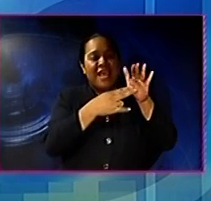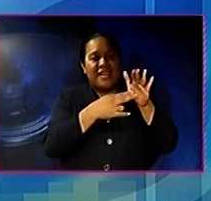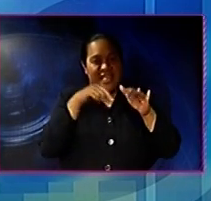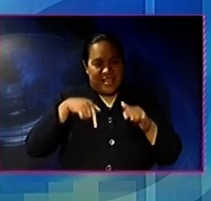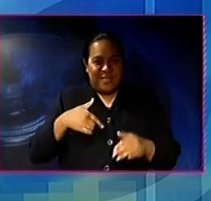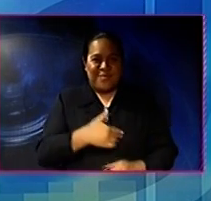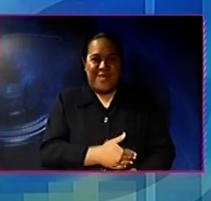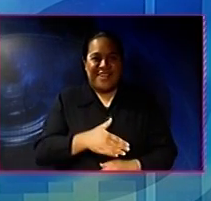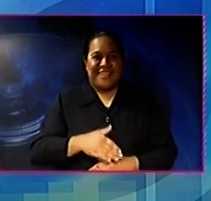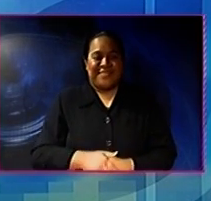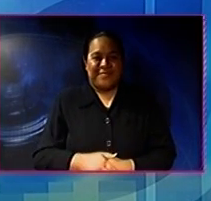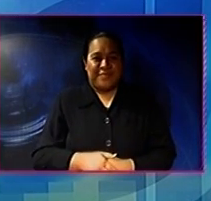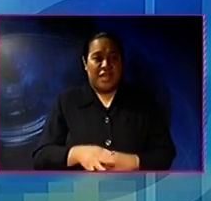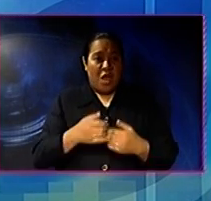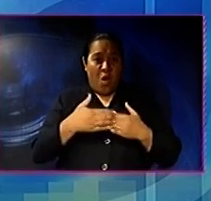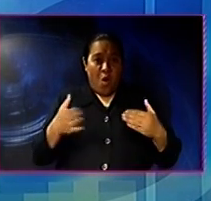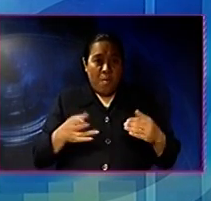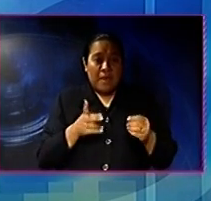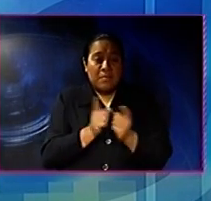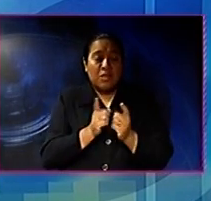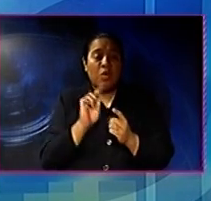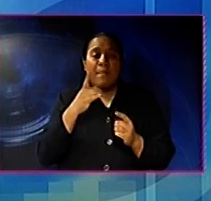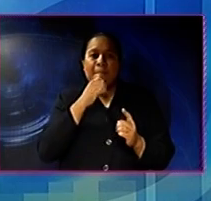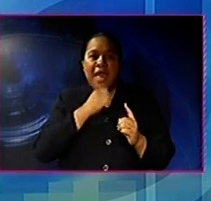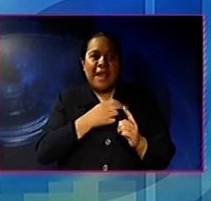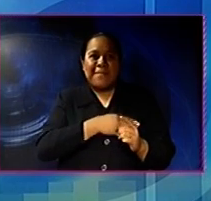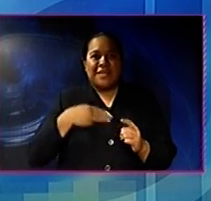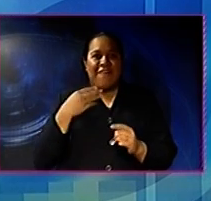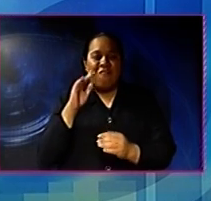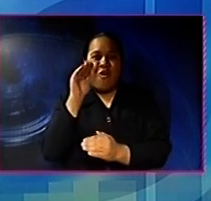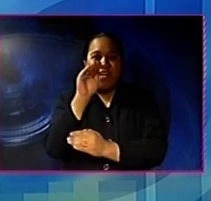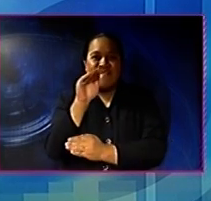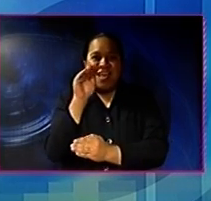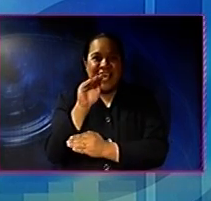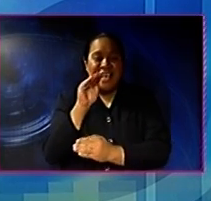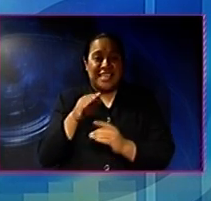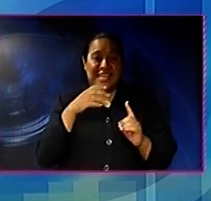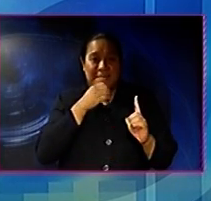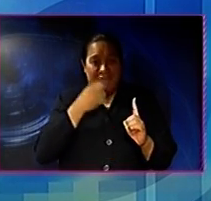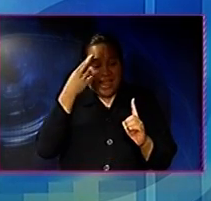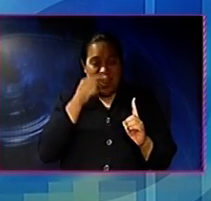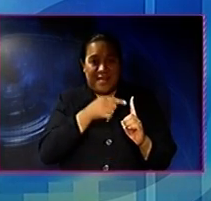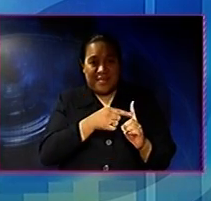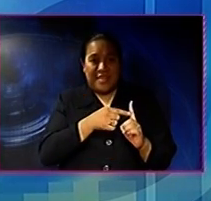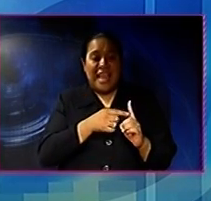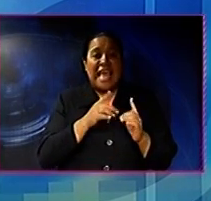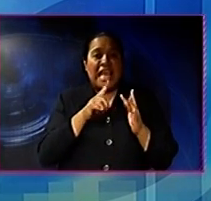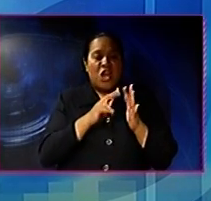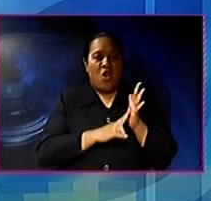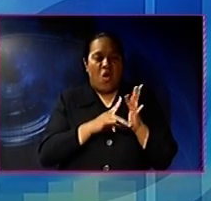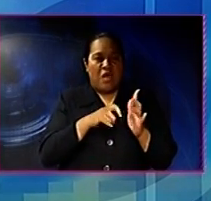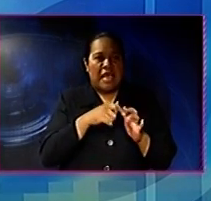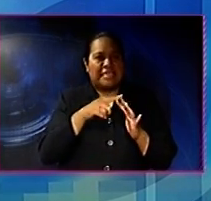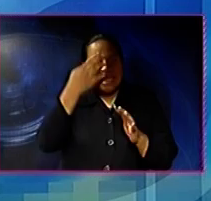International Hotel in Nadi this morning. In opening the meeting, Fiji's Minister for Foreign Affairs and FMM Chair